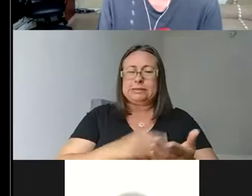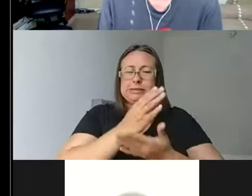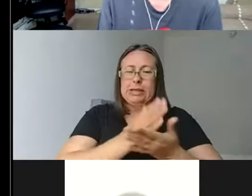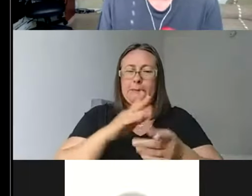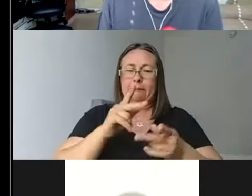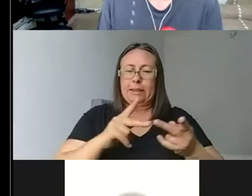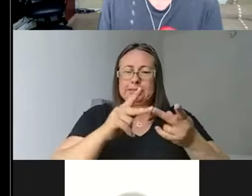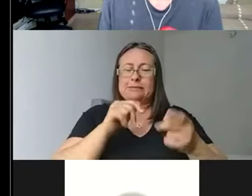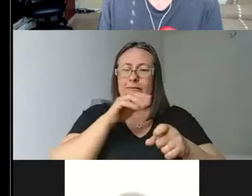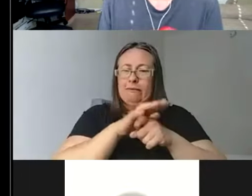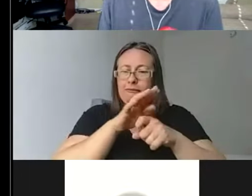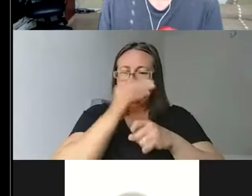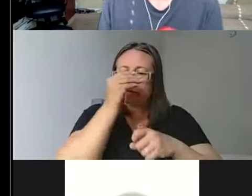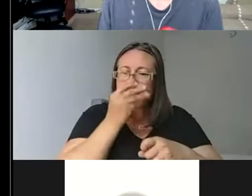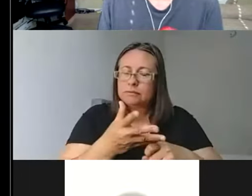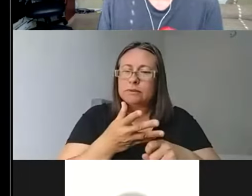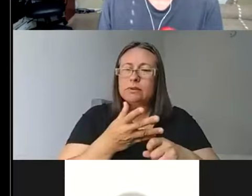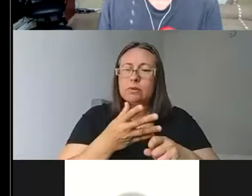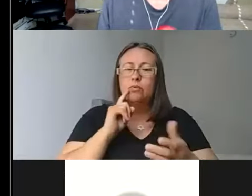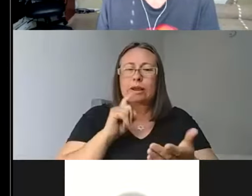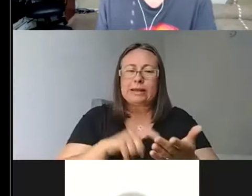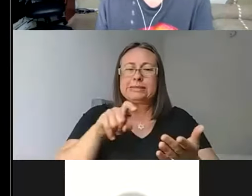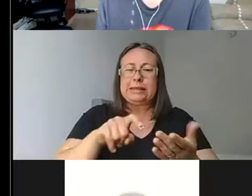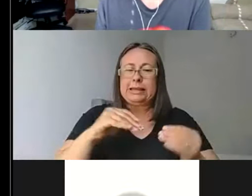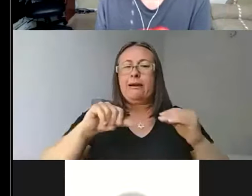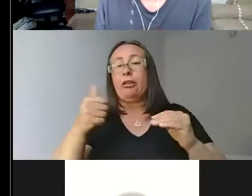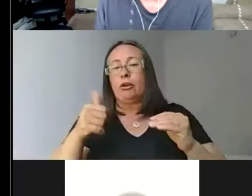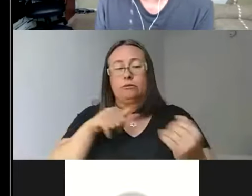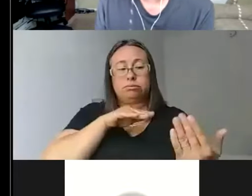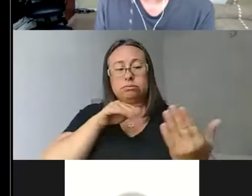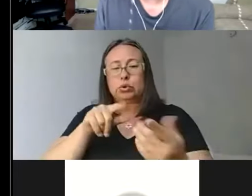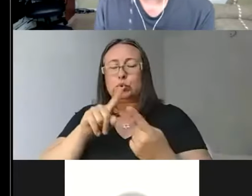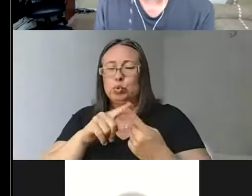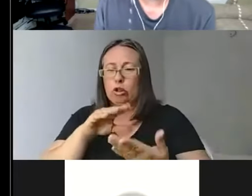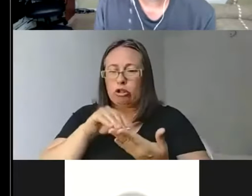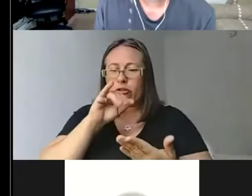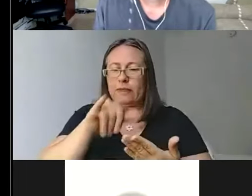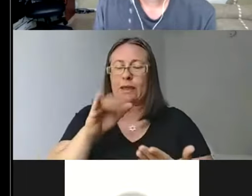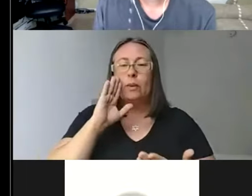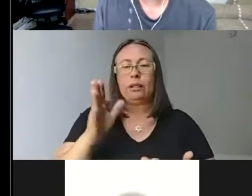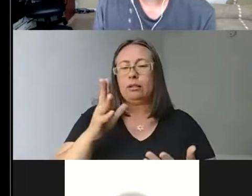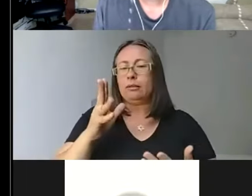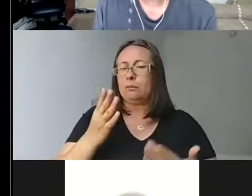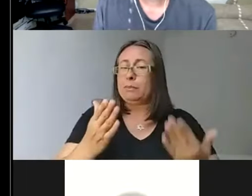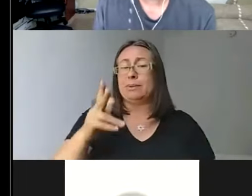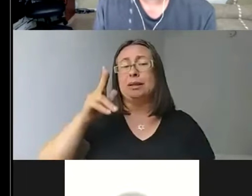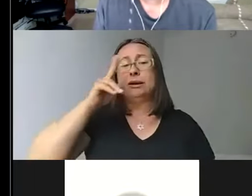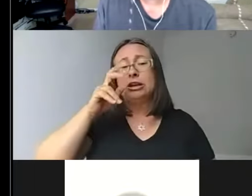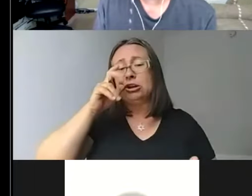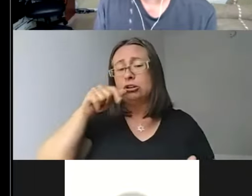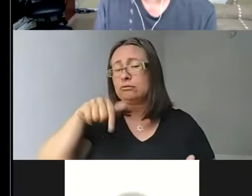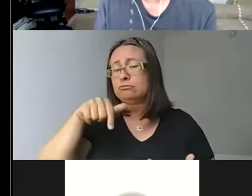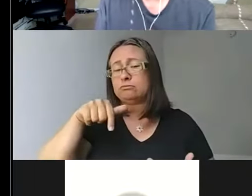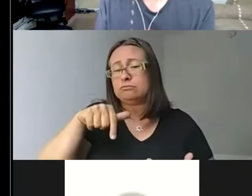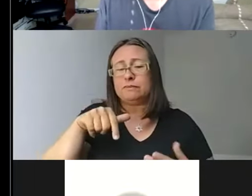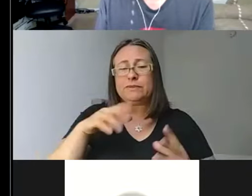ways to get at that. You'll probably hear talks here in this seminar series, or maybe you